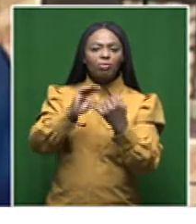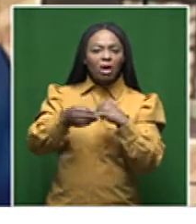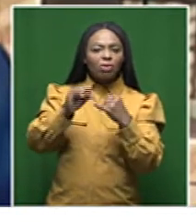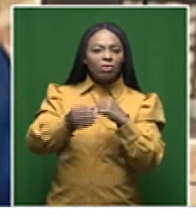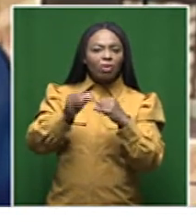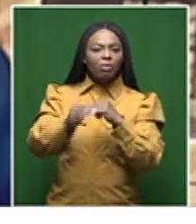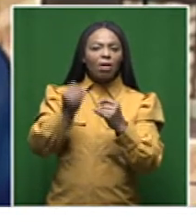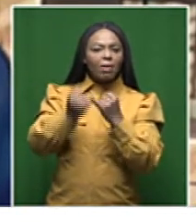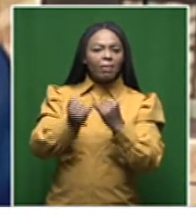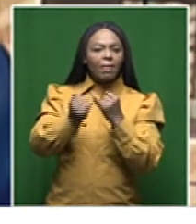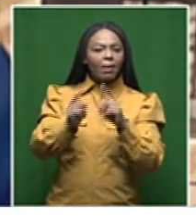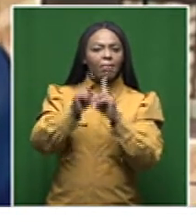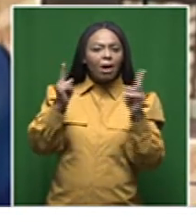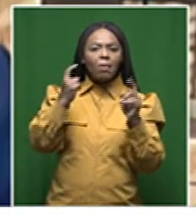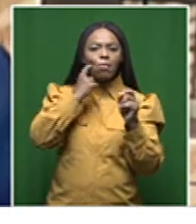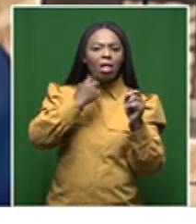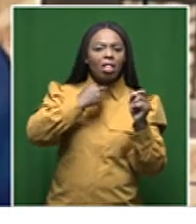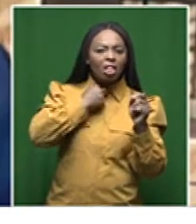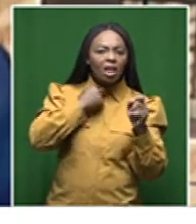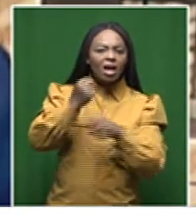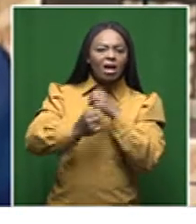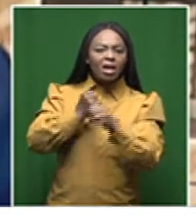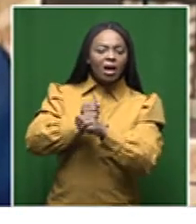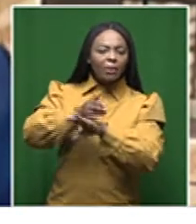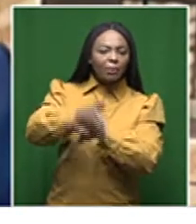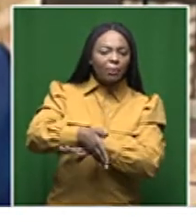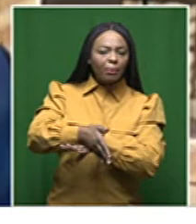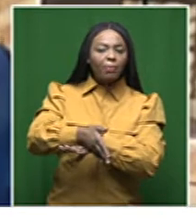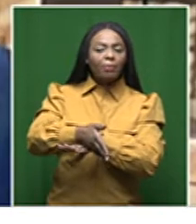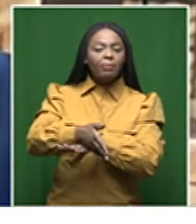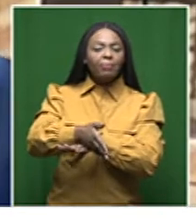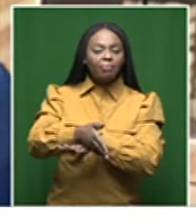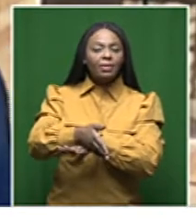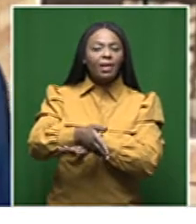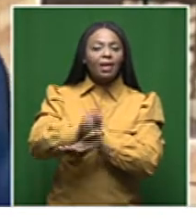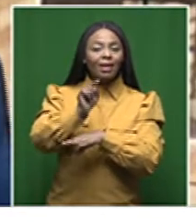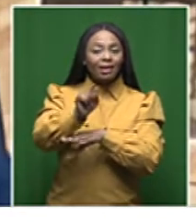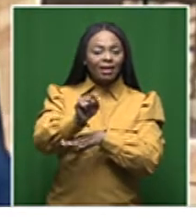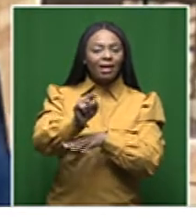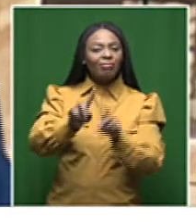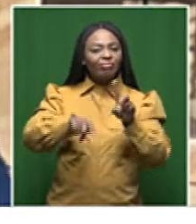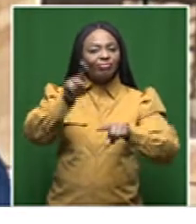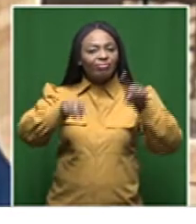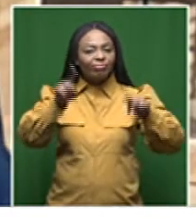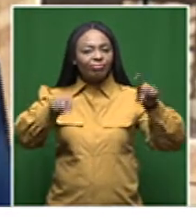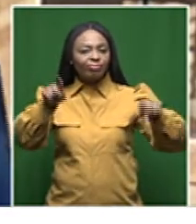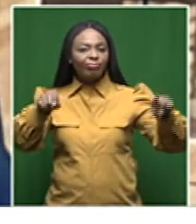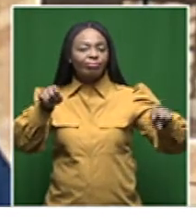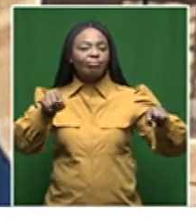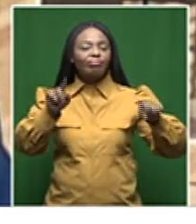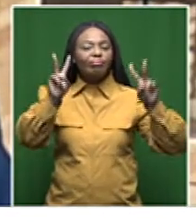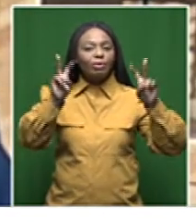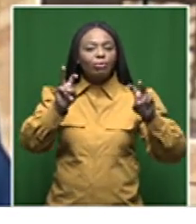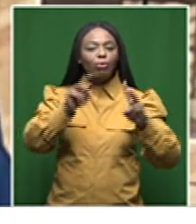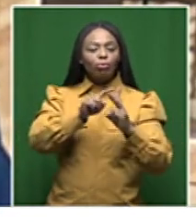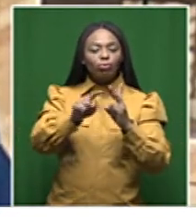conceive over a period of time. And that's 12 months by definition. And that always varies because it's an epidemiological data. If you